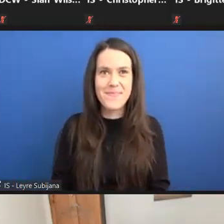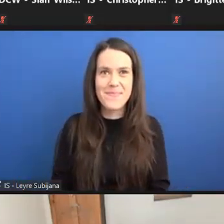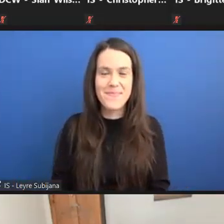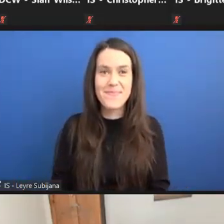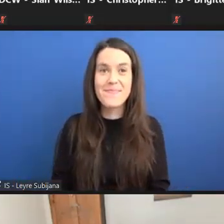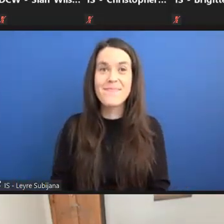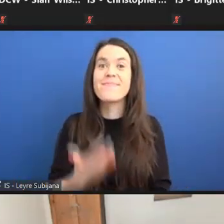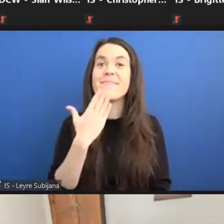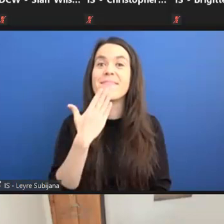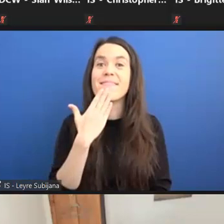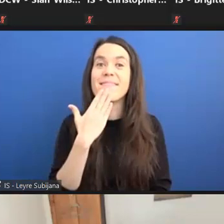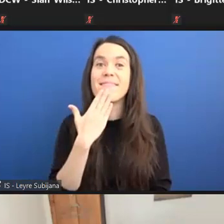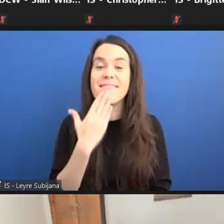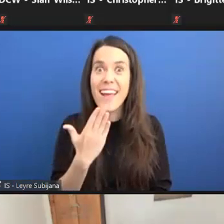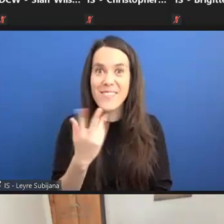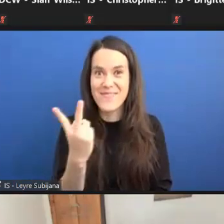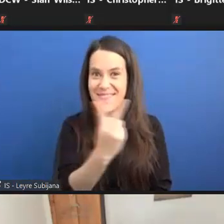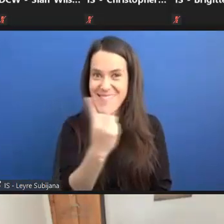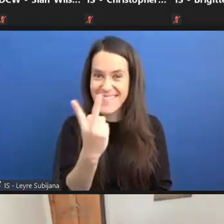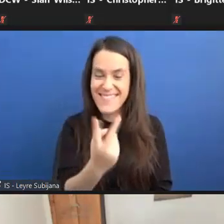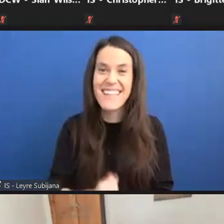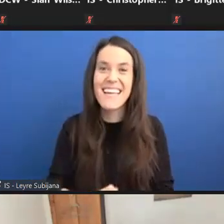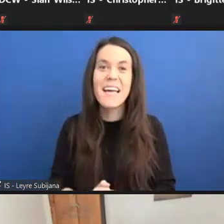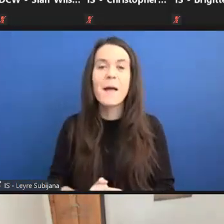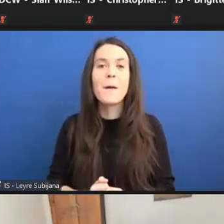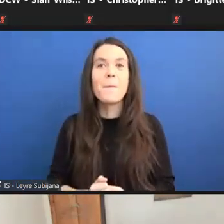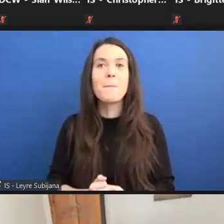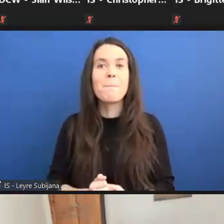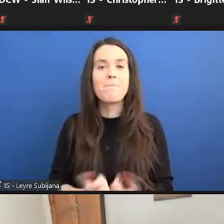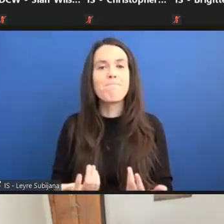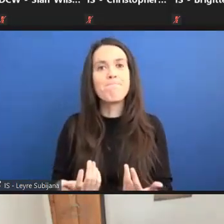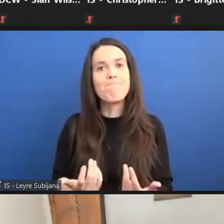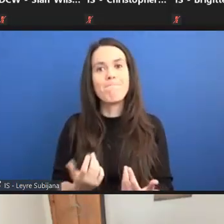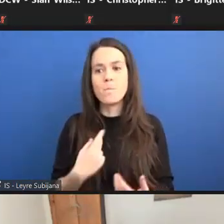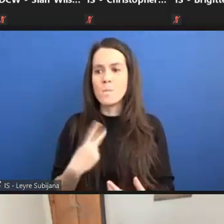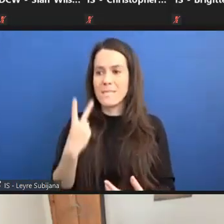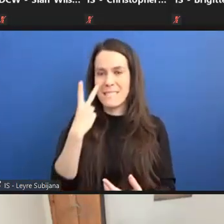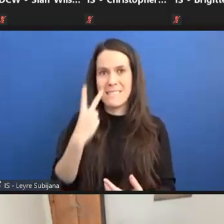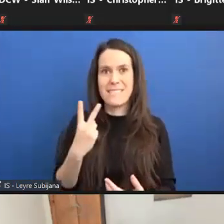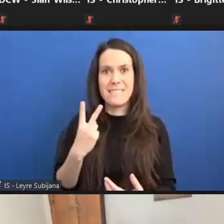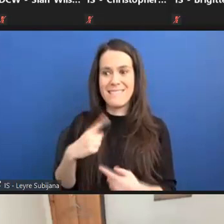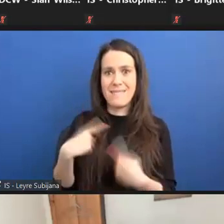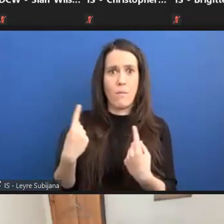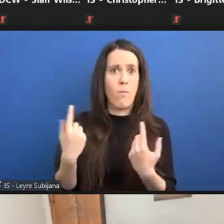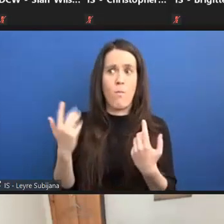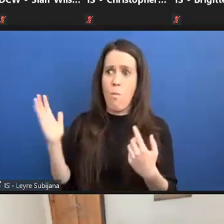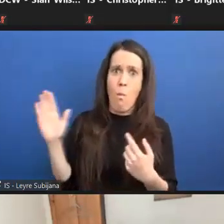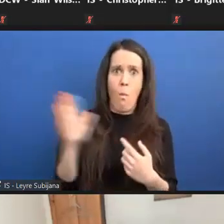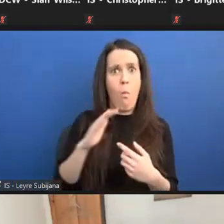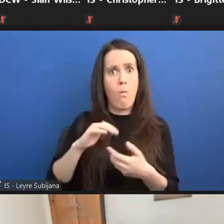Thank you very much, both of you. I think, we have found that in a way, obviously, what we're all advocating for